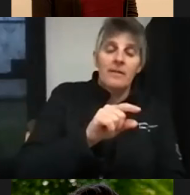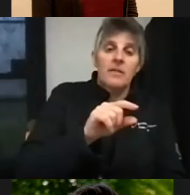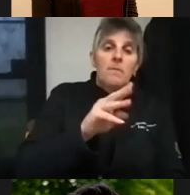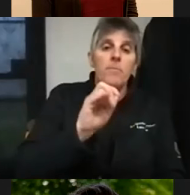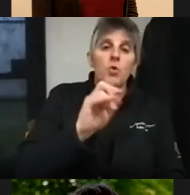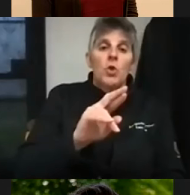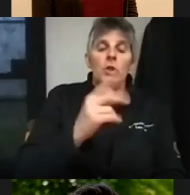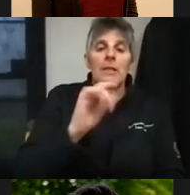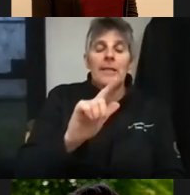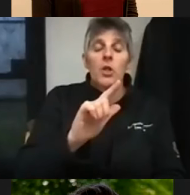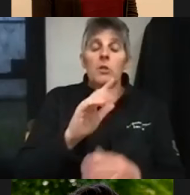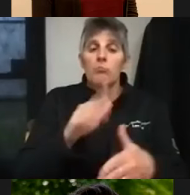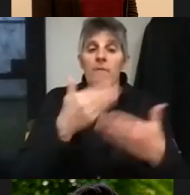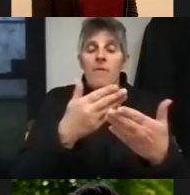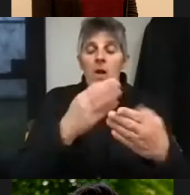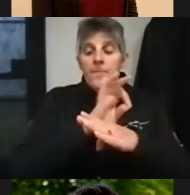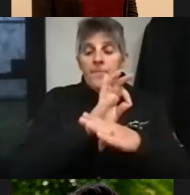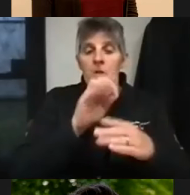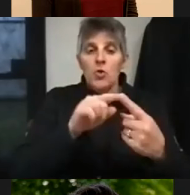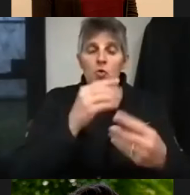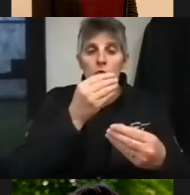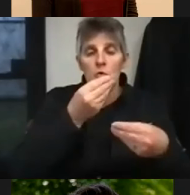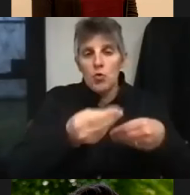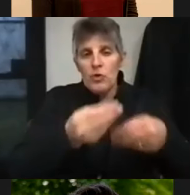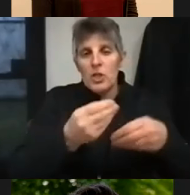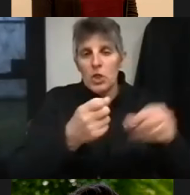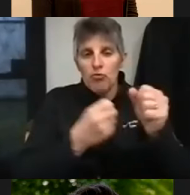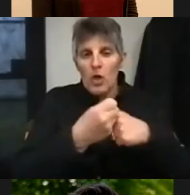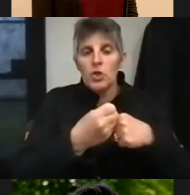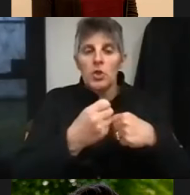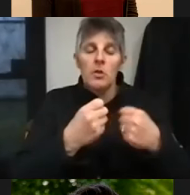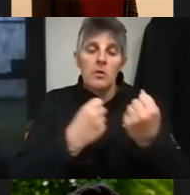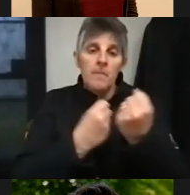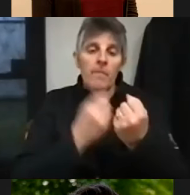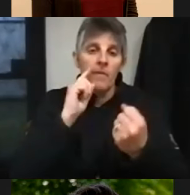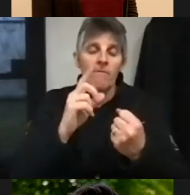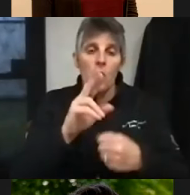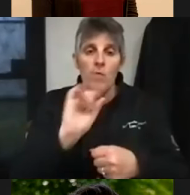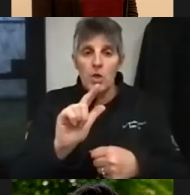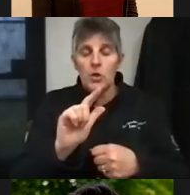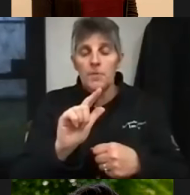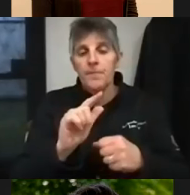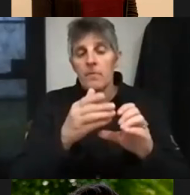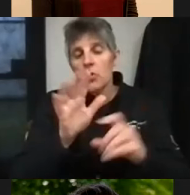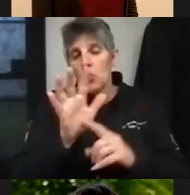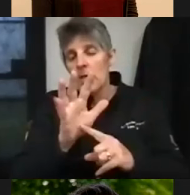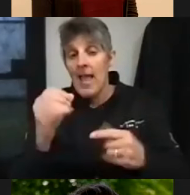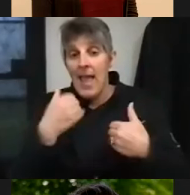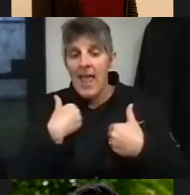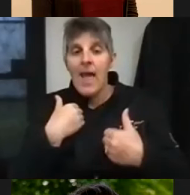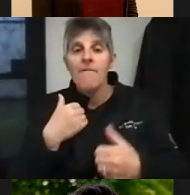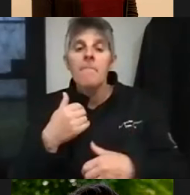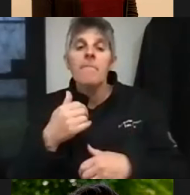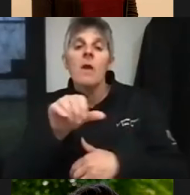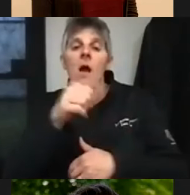is to provide nutritional structural support for retinal neurons. And there is a hidden function of